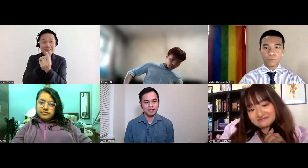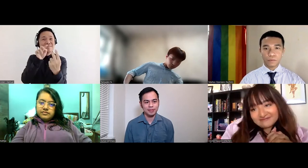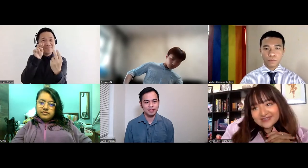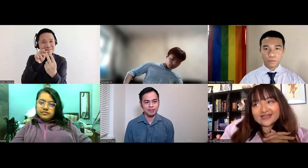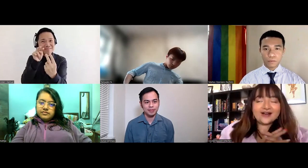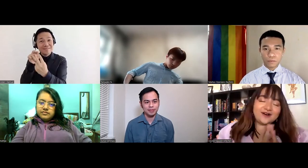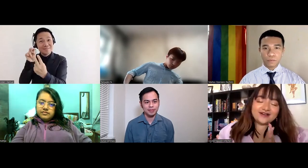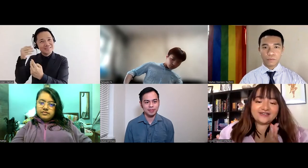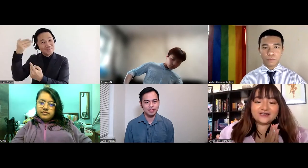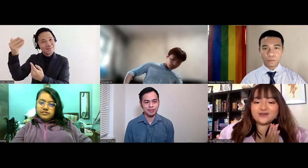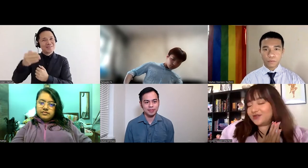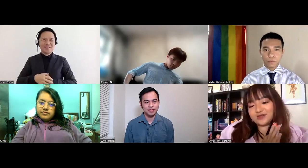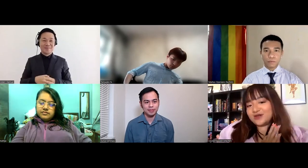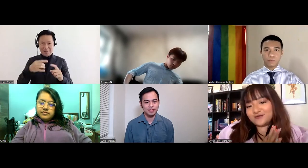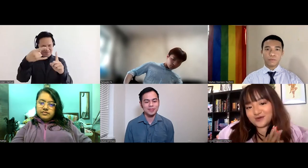person